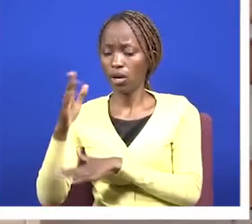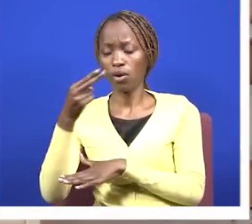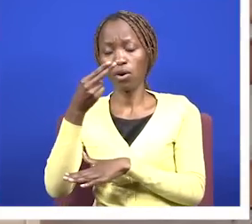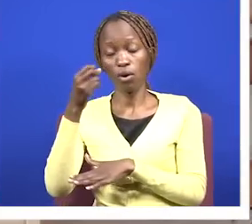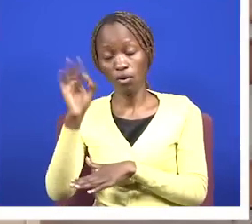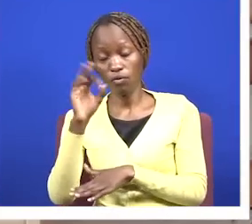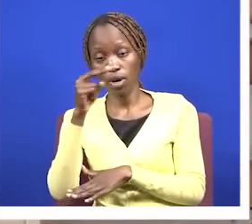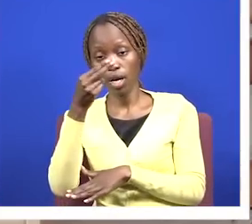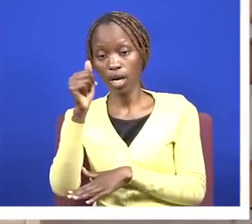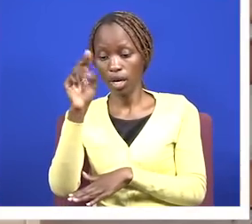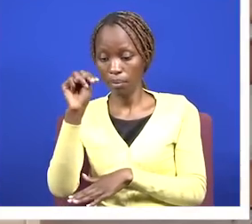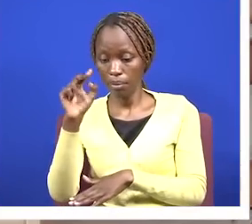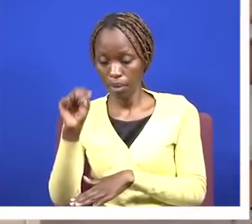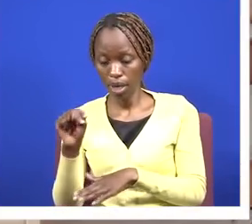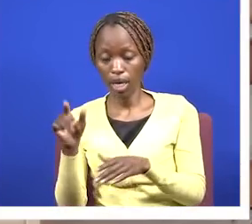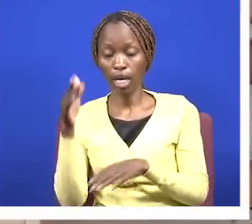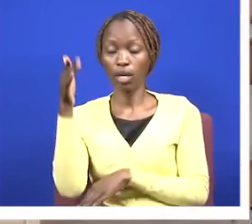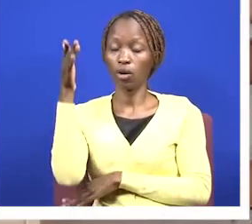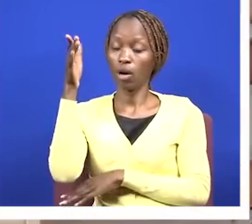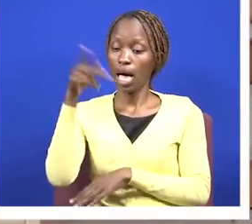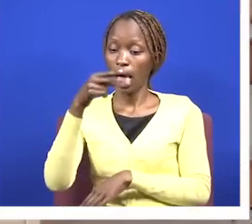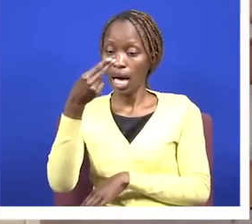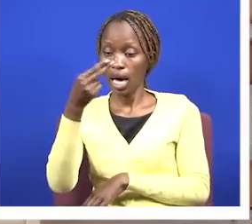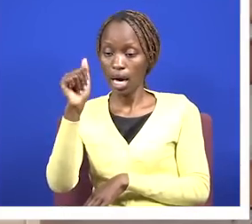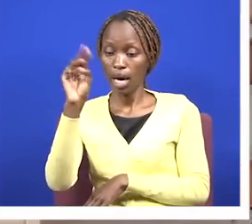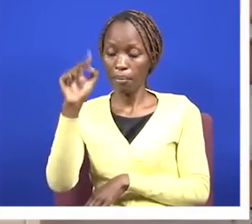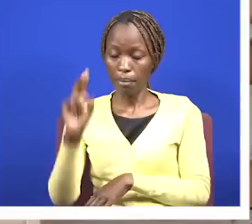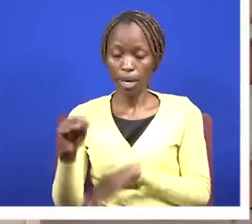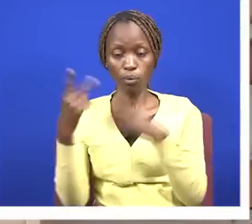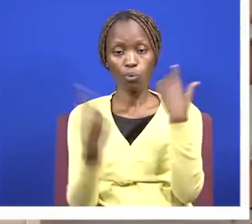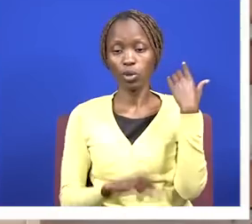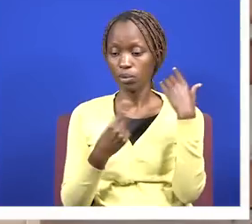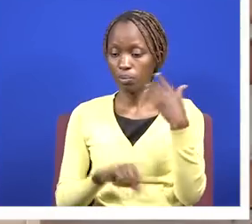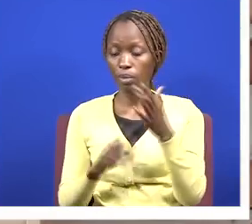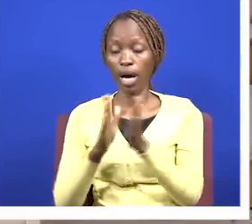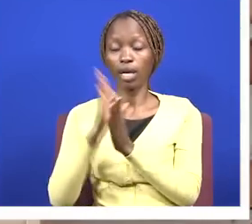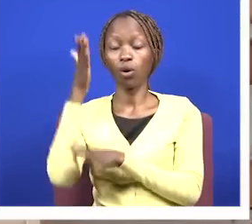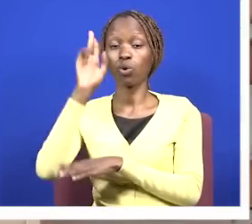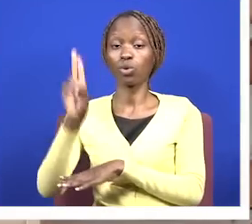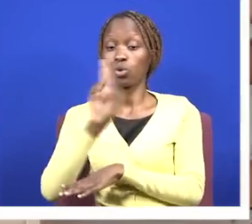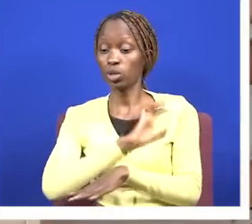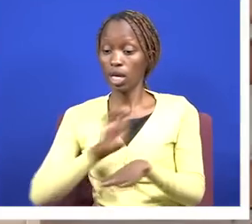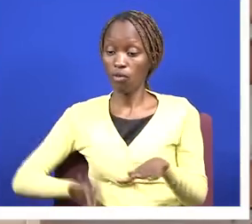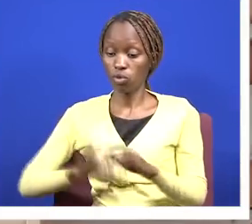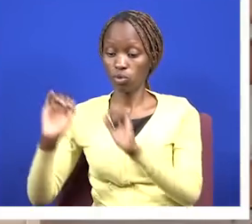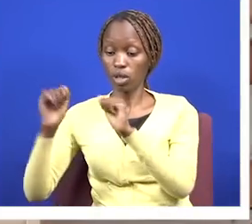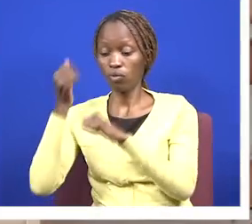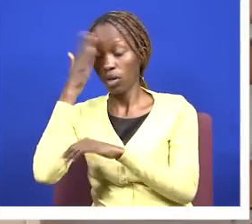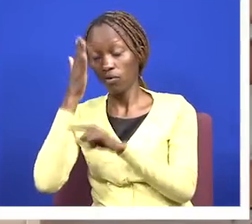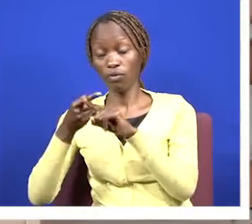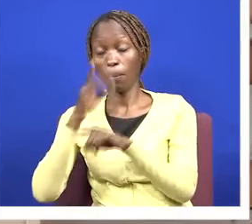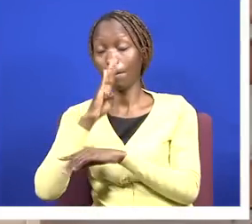and God used Esther to save his people from being destroyed. Boys